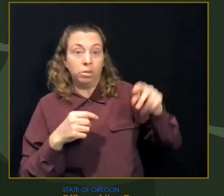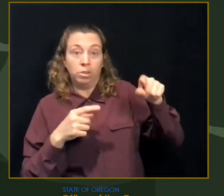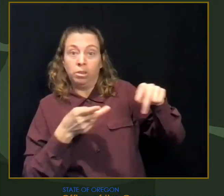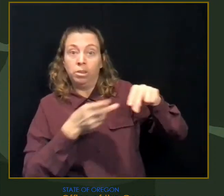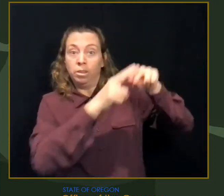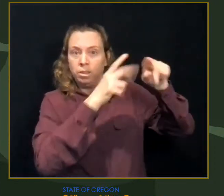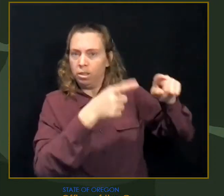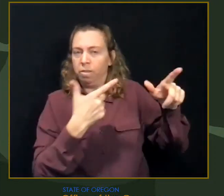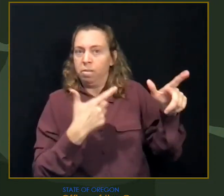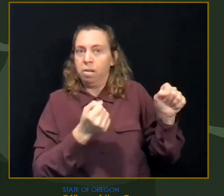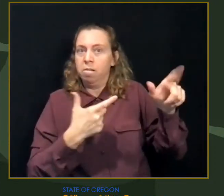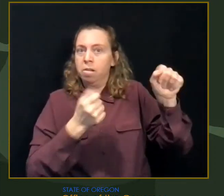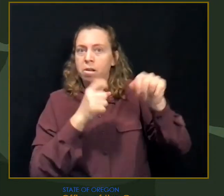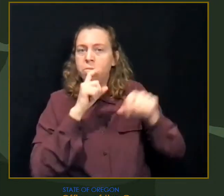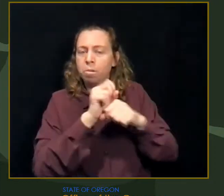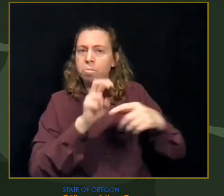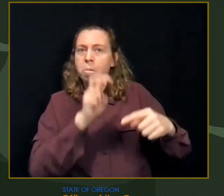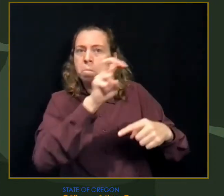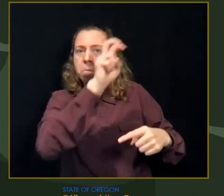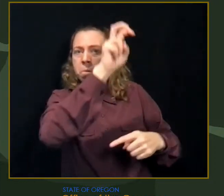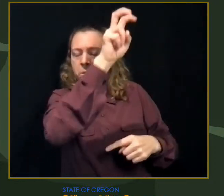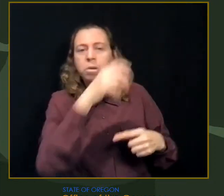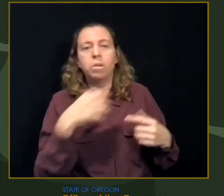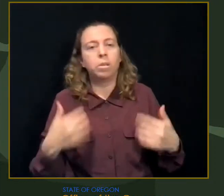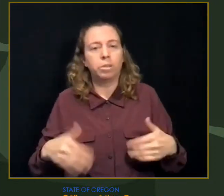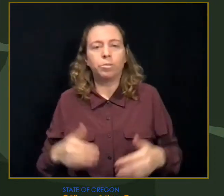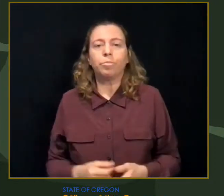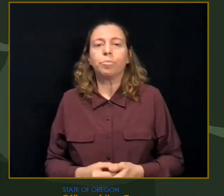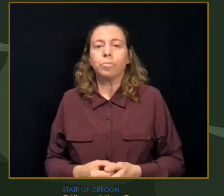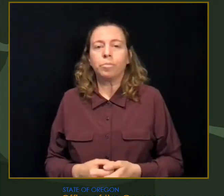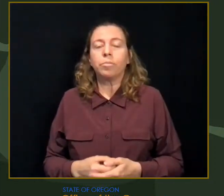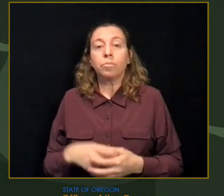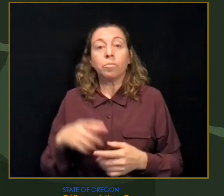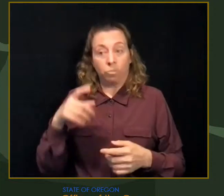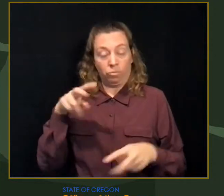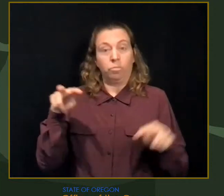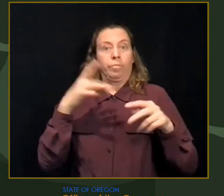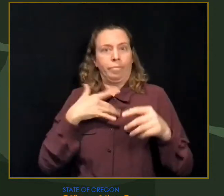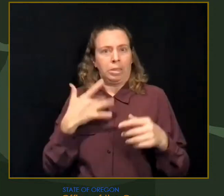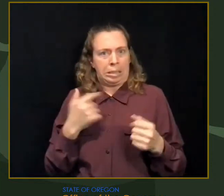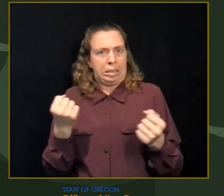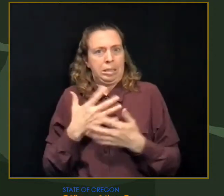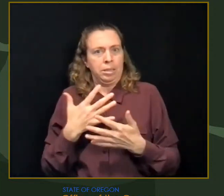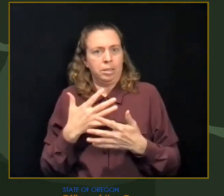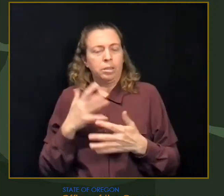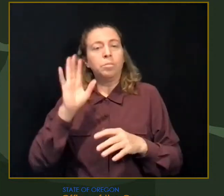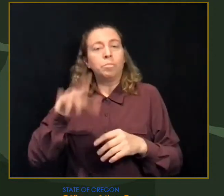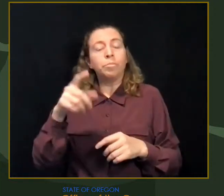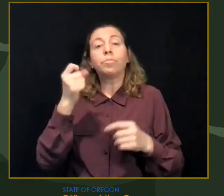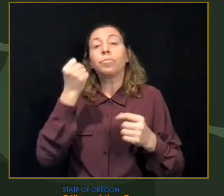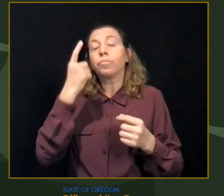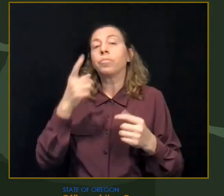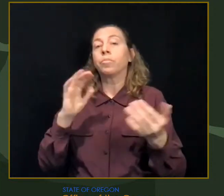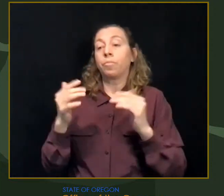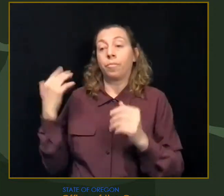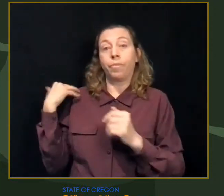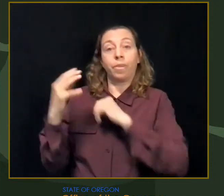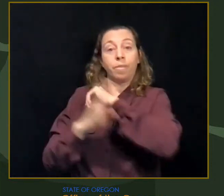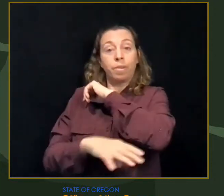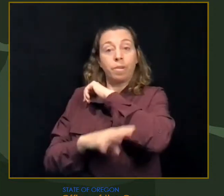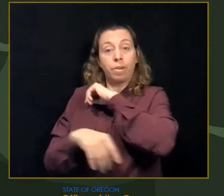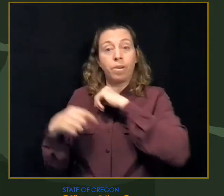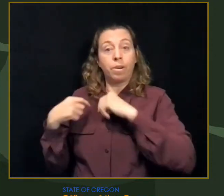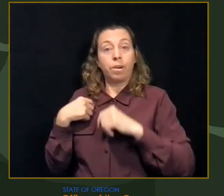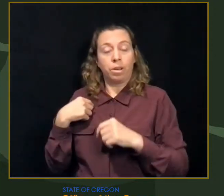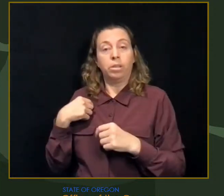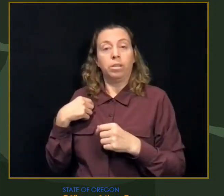this is a scary sounding data point, it's important to know that we turned the virus back in the fall by reducing our activities. And because of it, we had one of the lowest